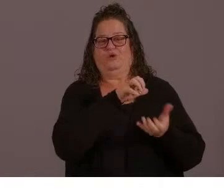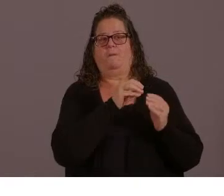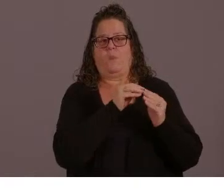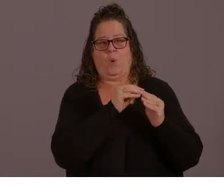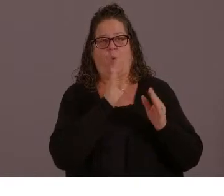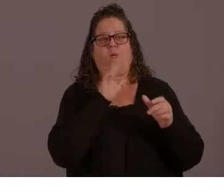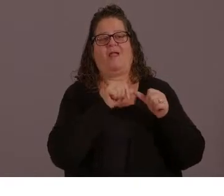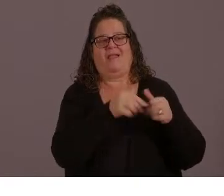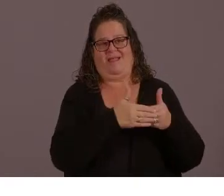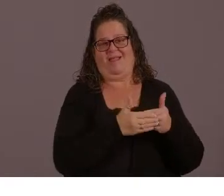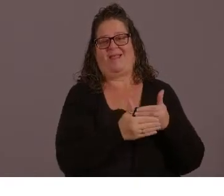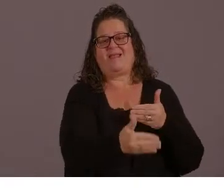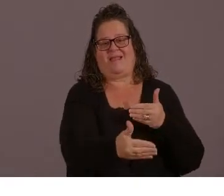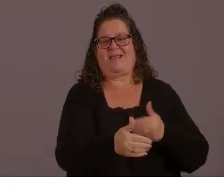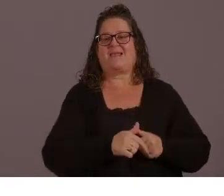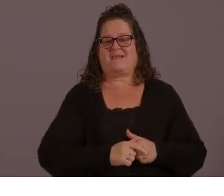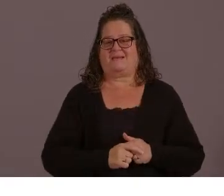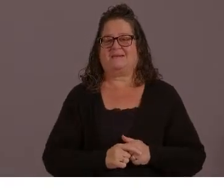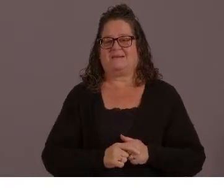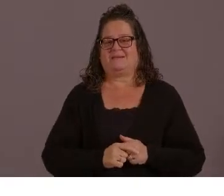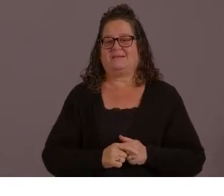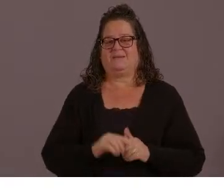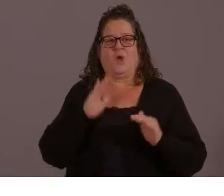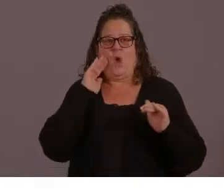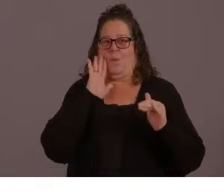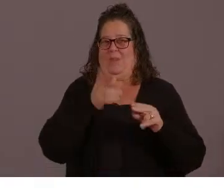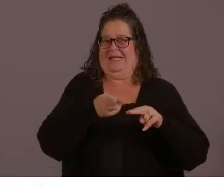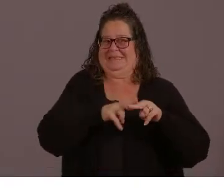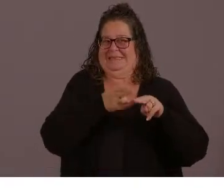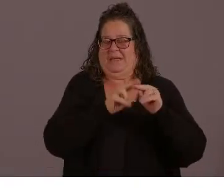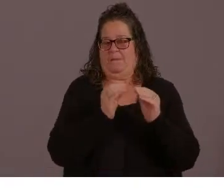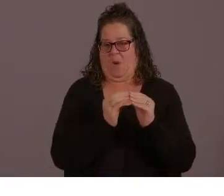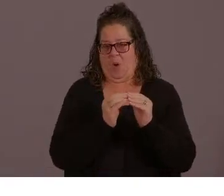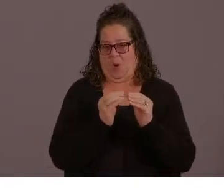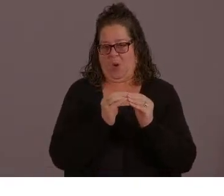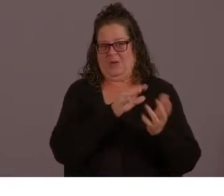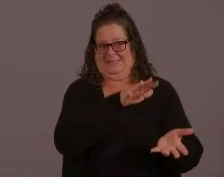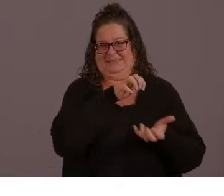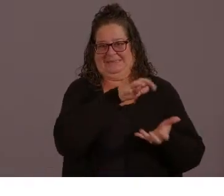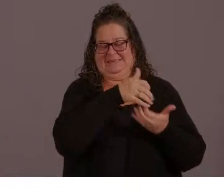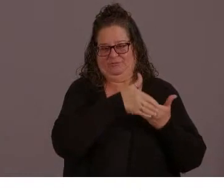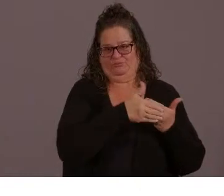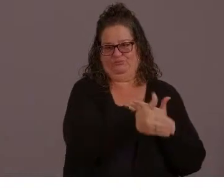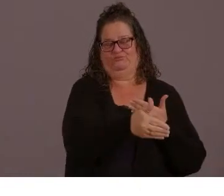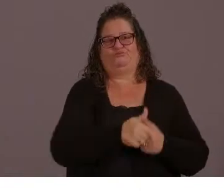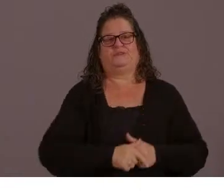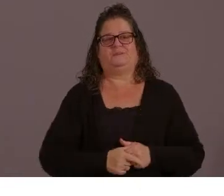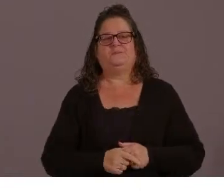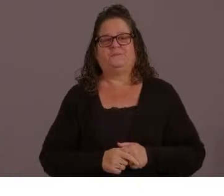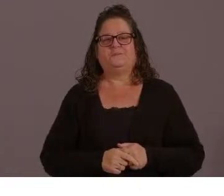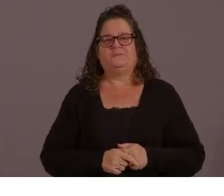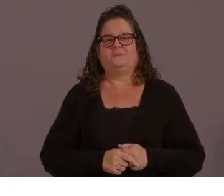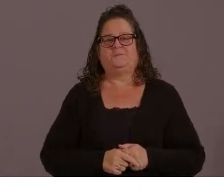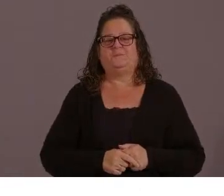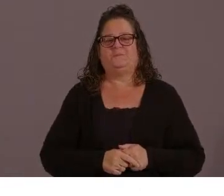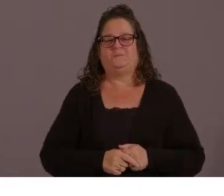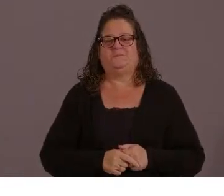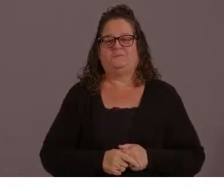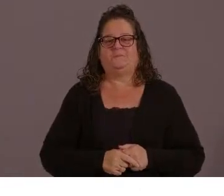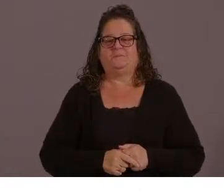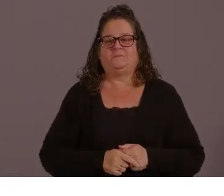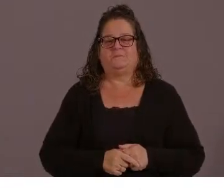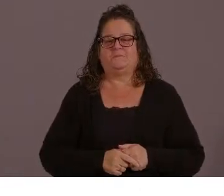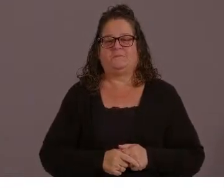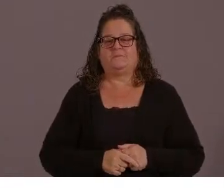to continuing to see higher doses of vaccine coming to Arizona. We've received over